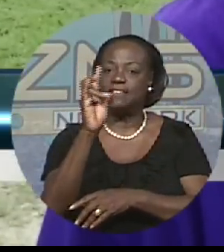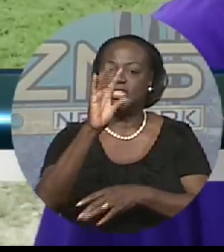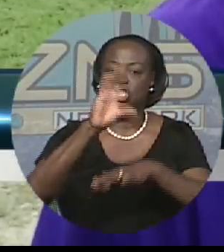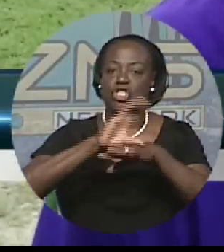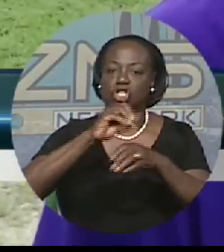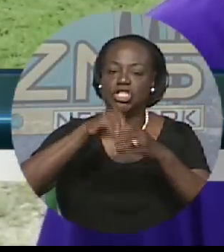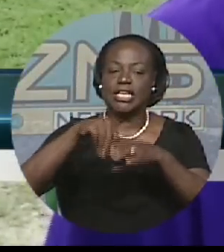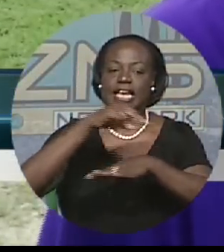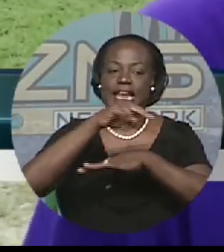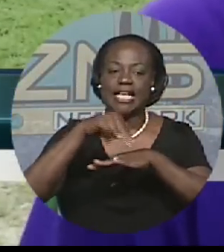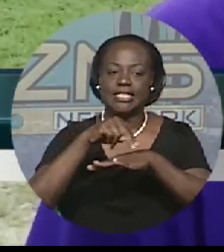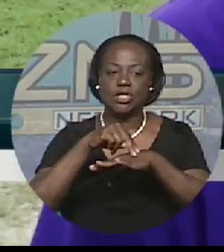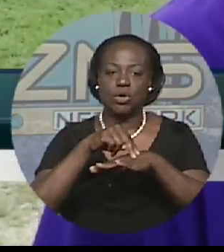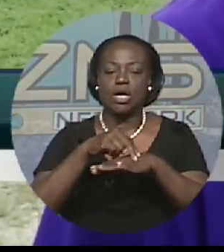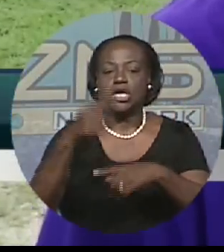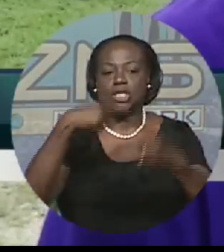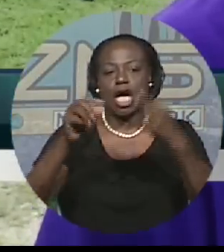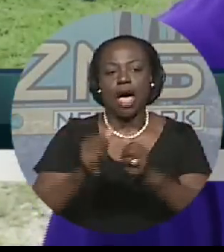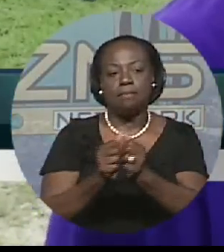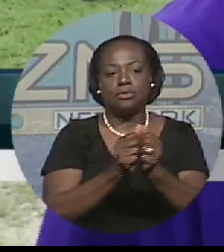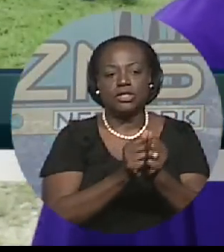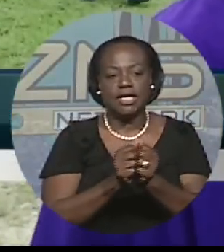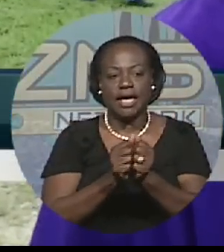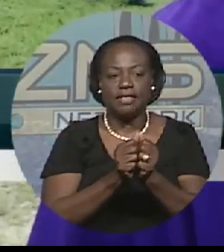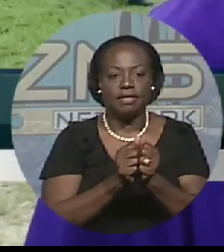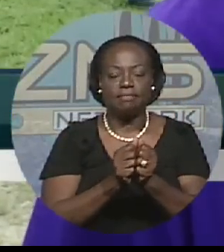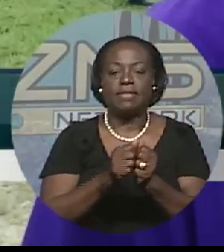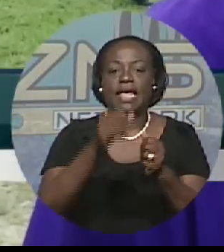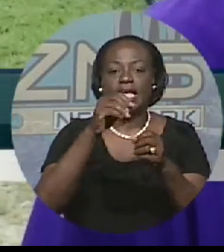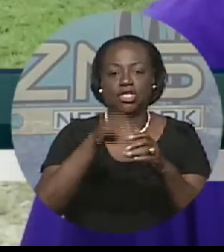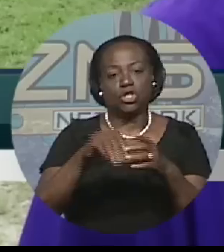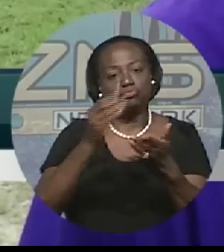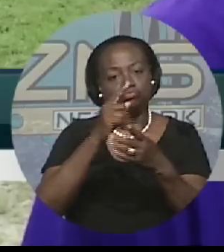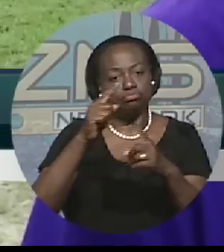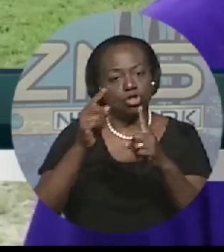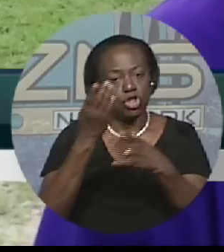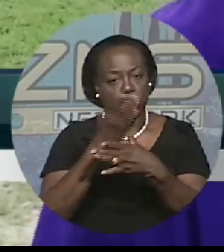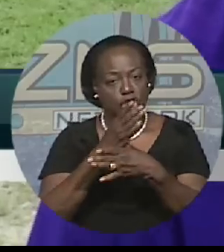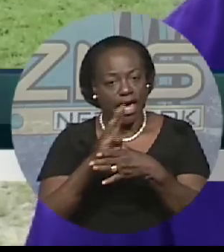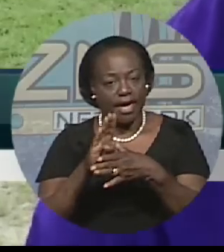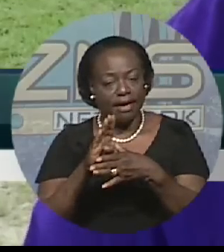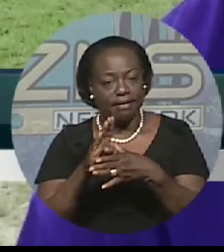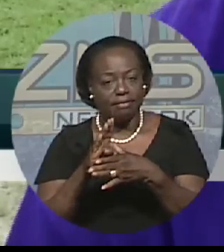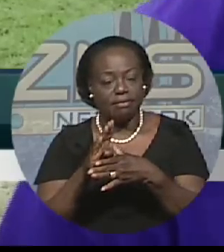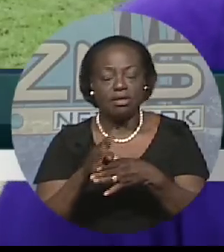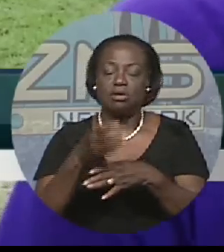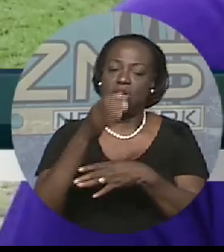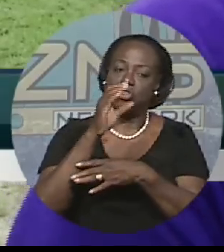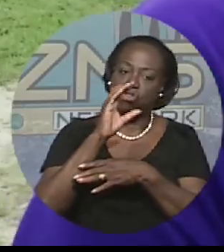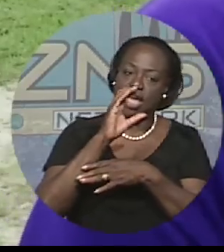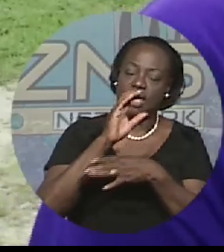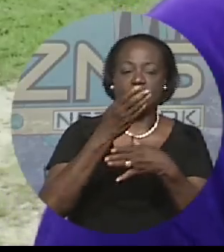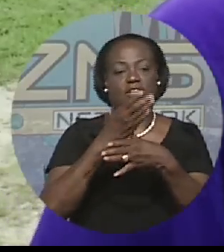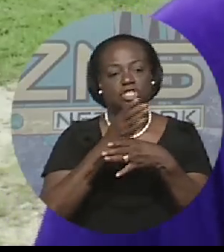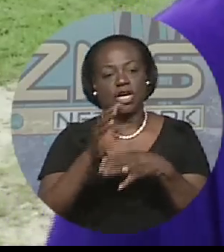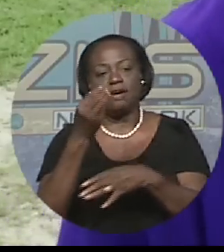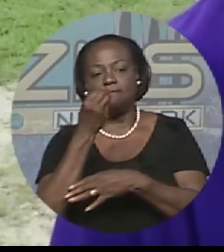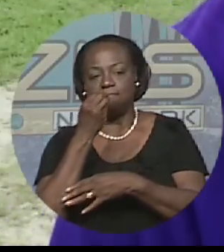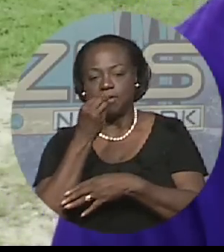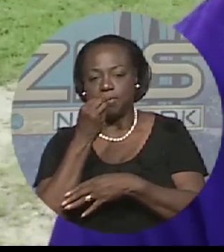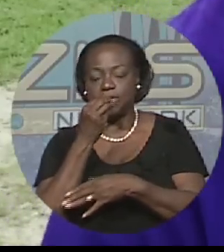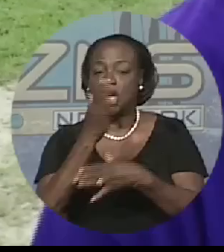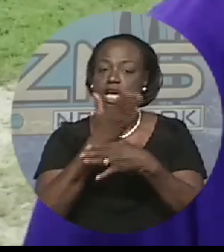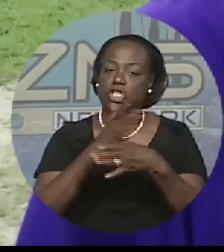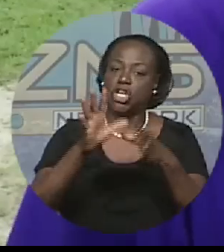Nassau to come together in fellowship, to share a laugh, share a drink, share a meal,